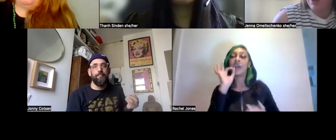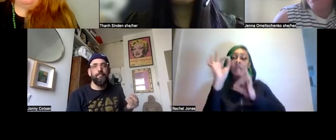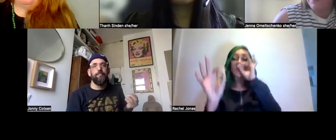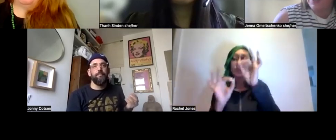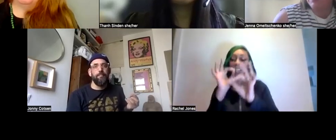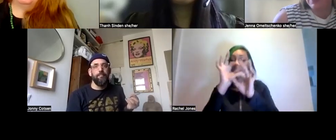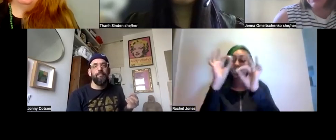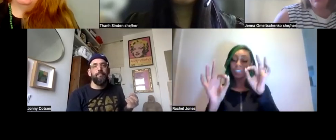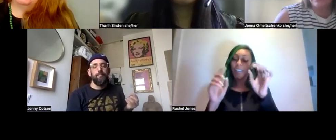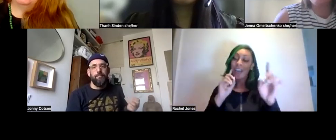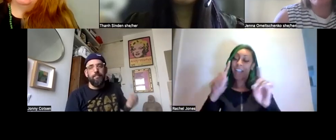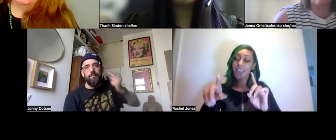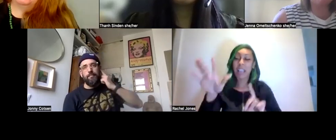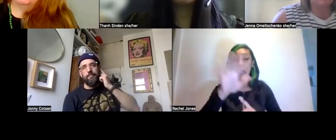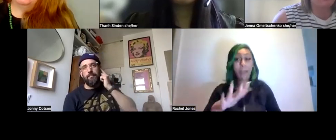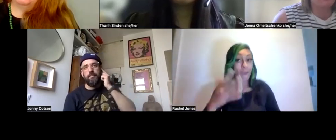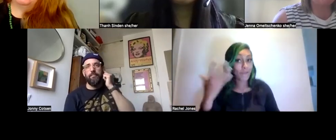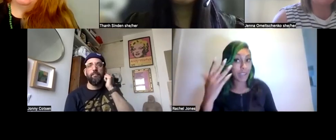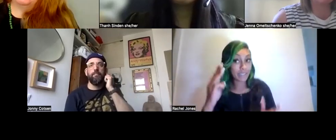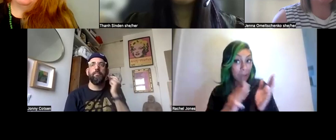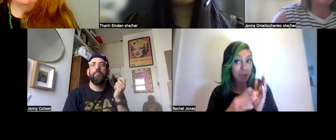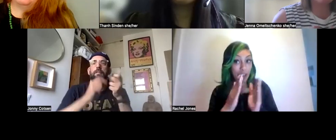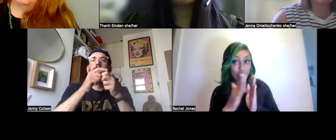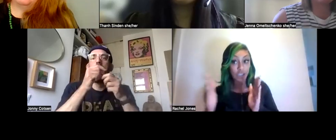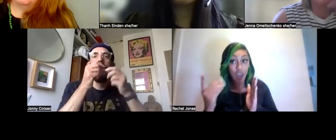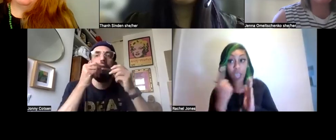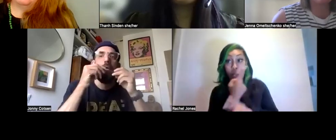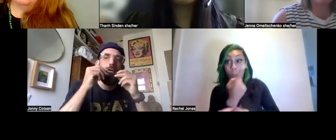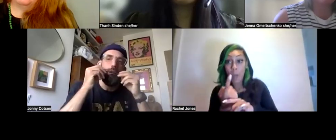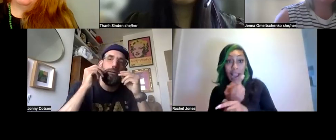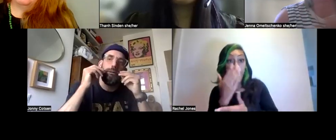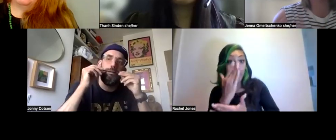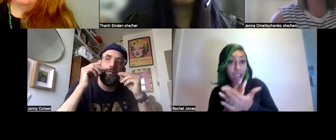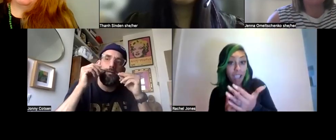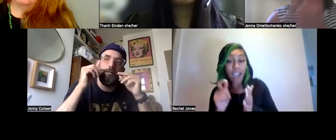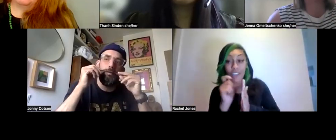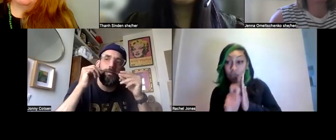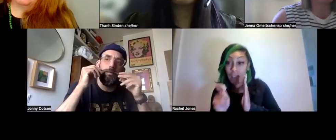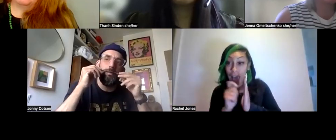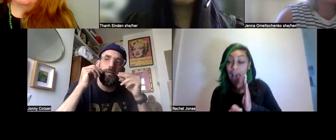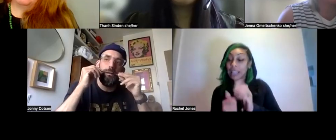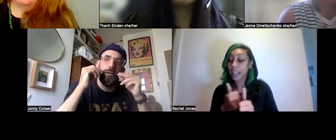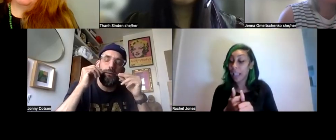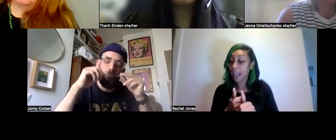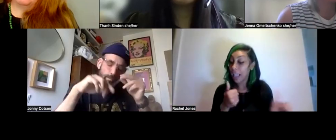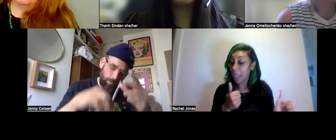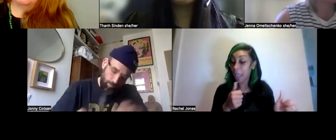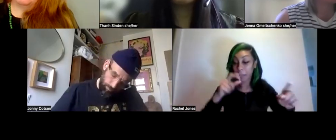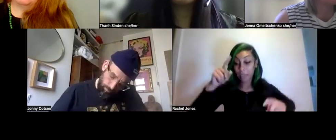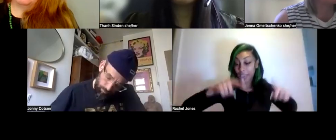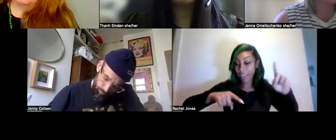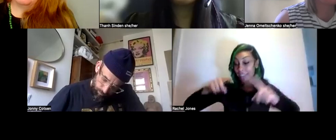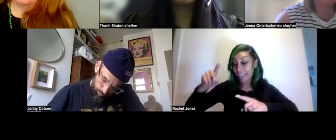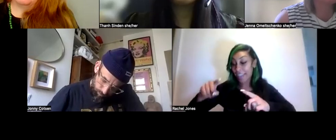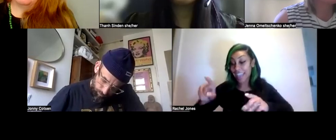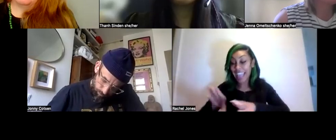about 15 minutes long, and it ended up being an hour and a half. And it was with the writer of the play and the company and the director and everybody and me and some National